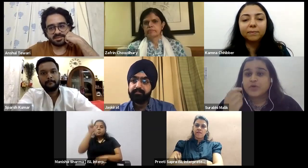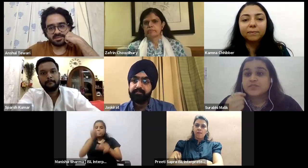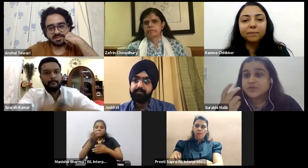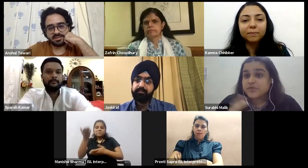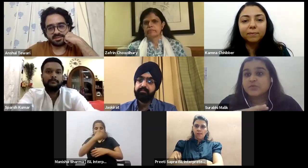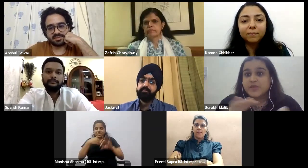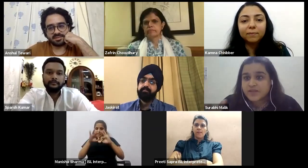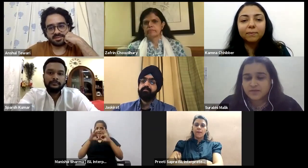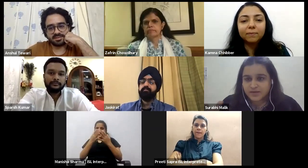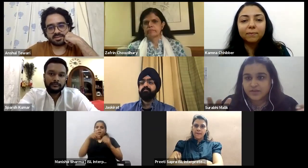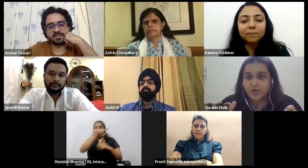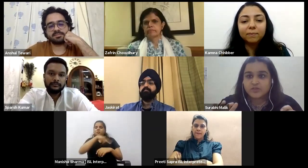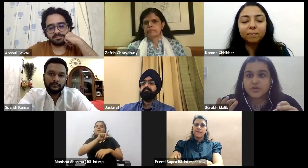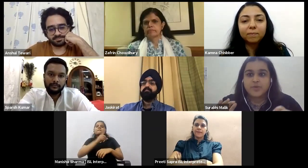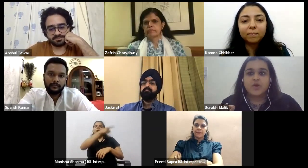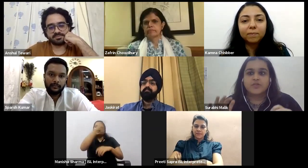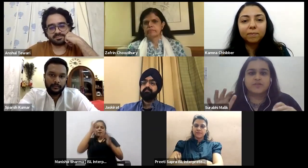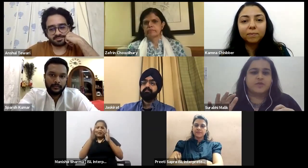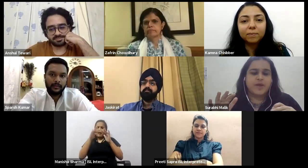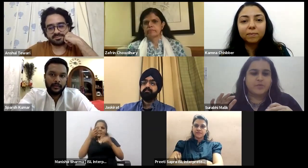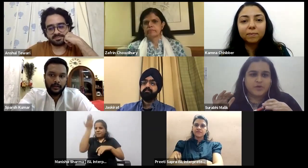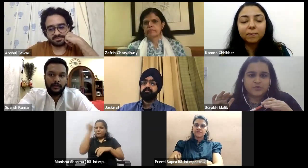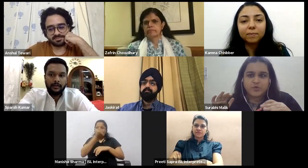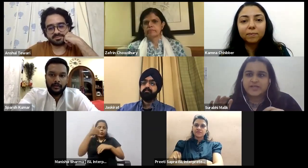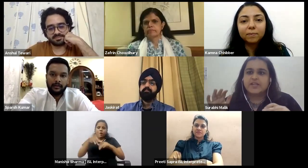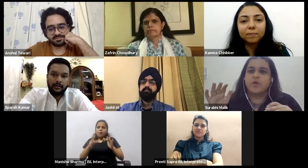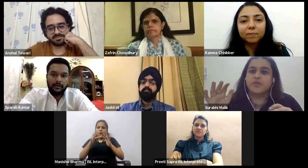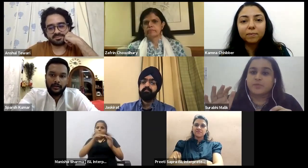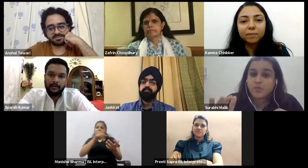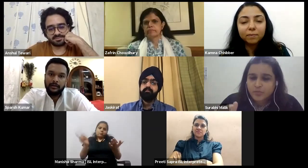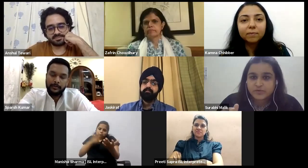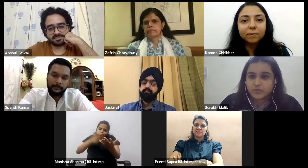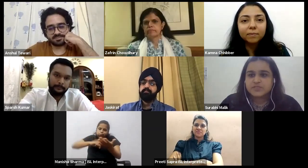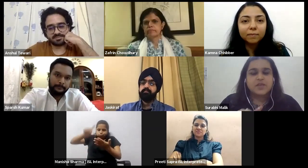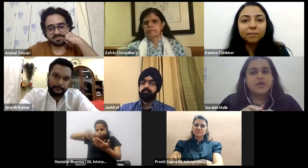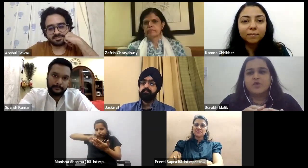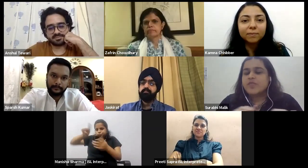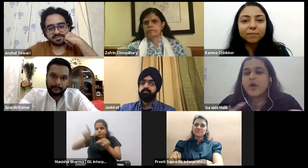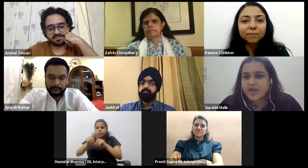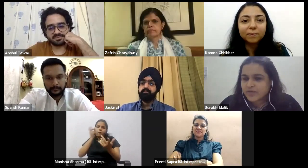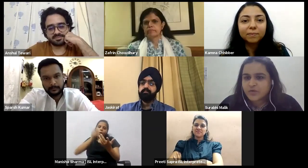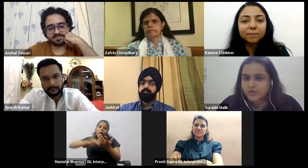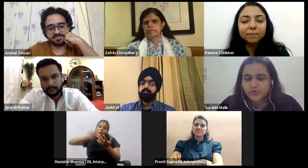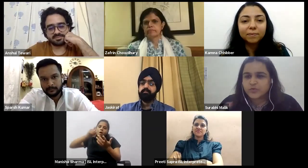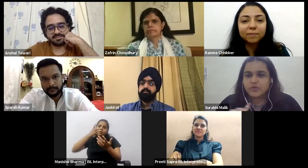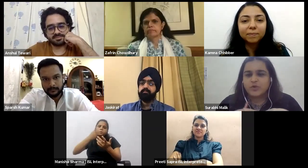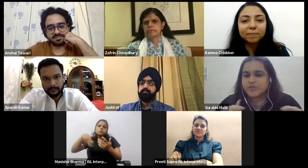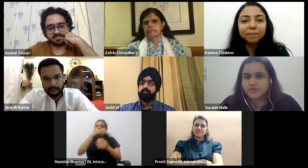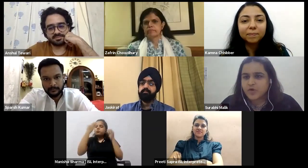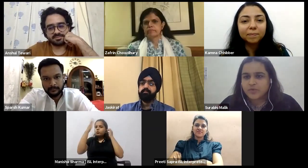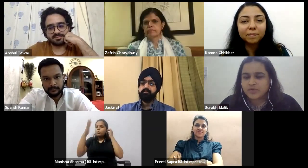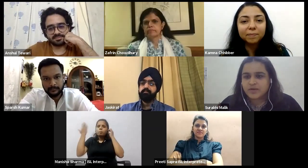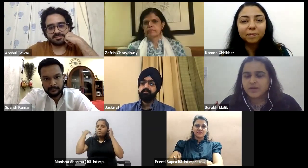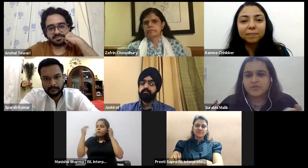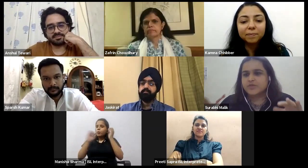their first interface with the internet. They're all jumping onto the internet bandwagon rightly on their mobile phones without having gone through, all of the